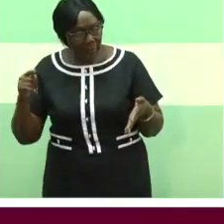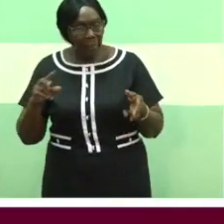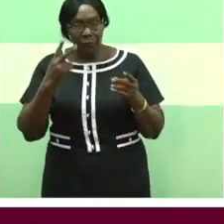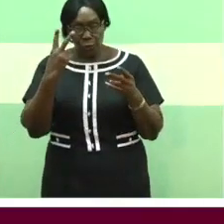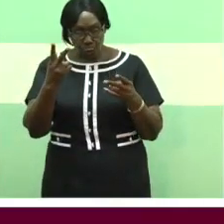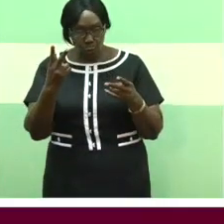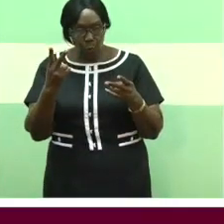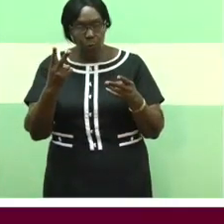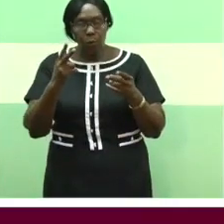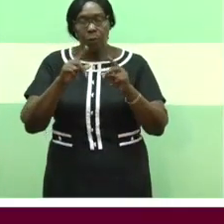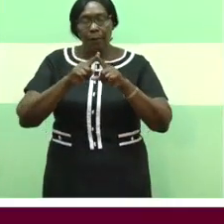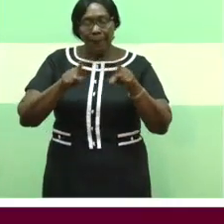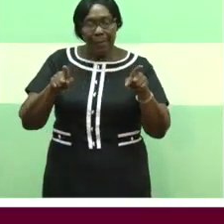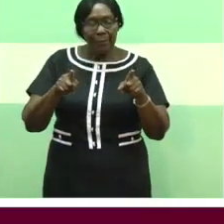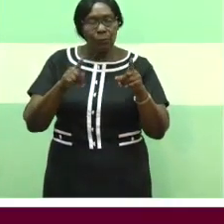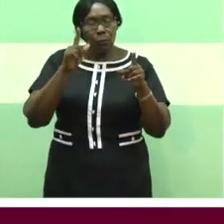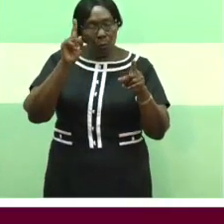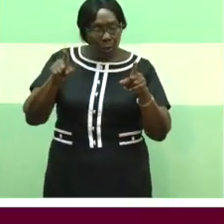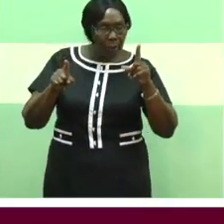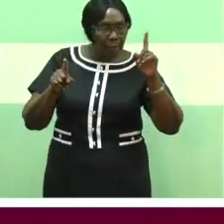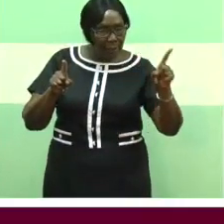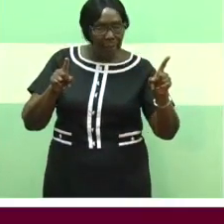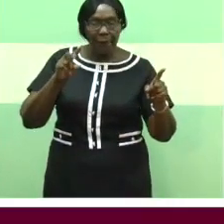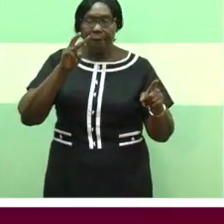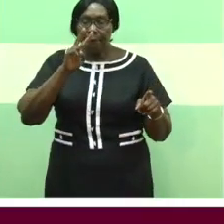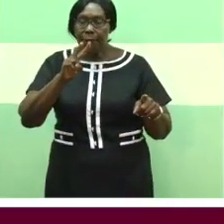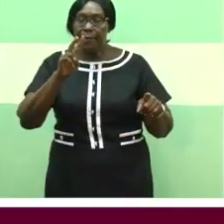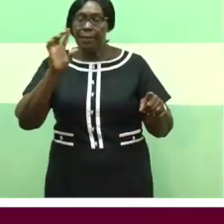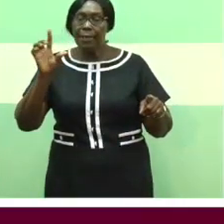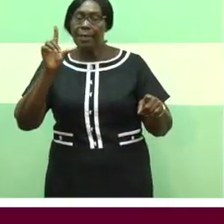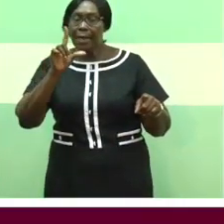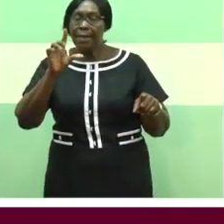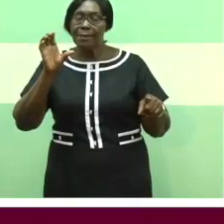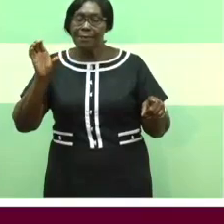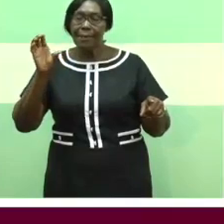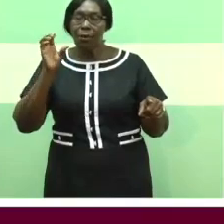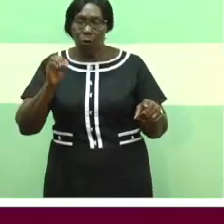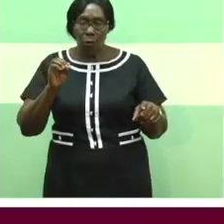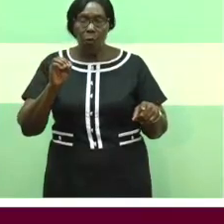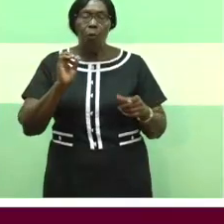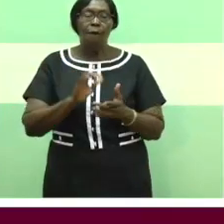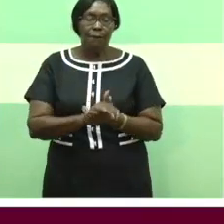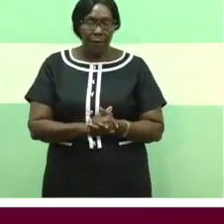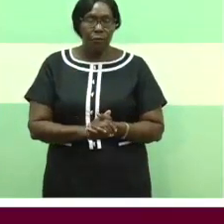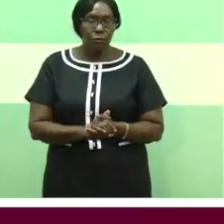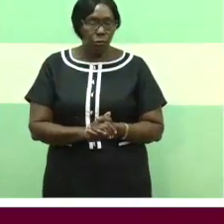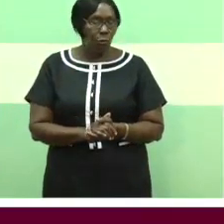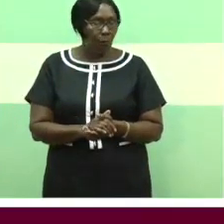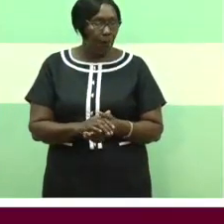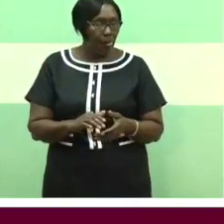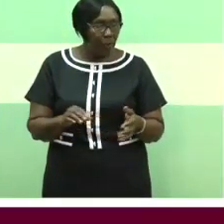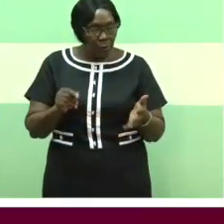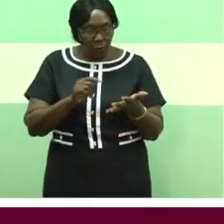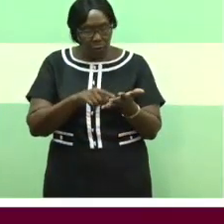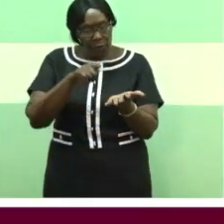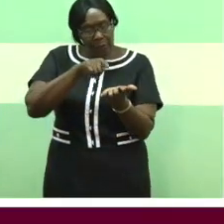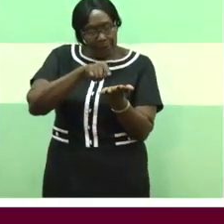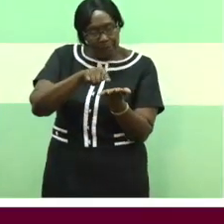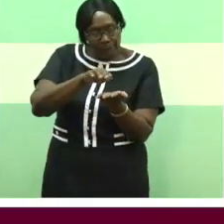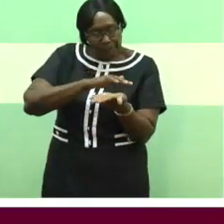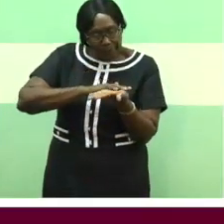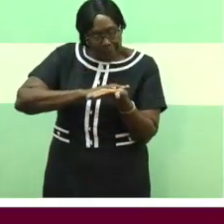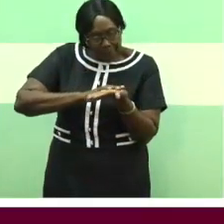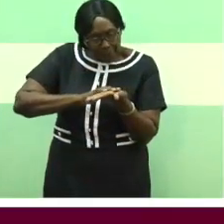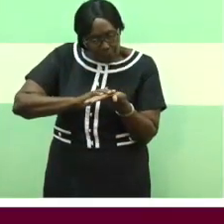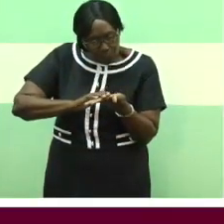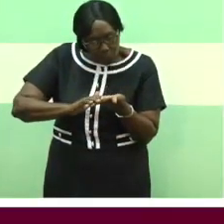two parts, right? And you can get this at any hardware store or any fabric store. So you have two